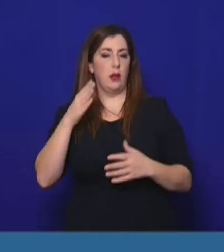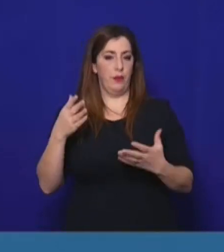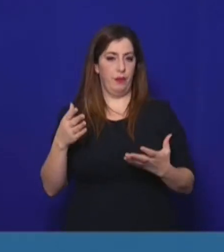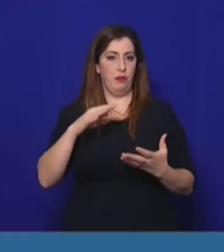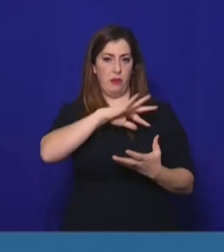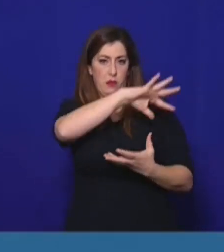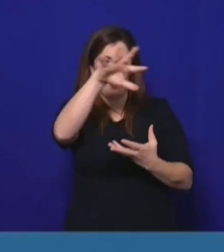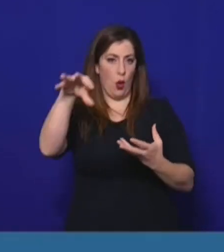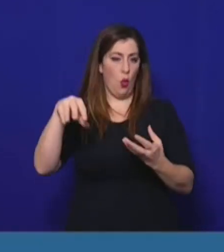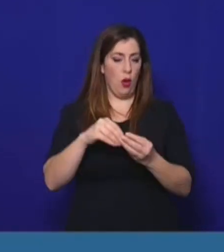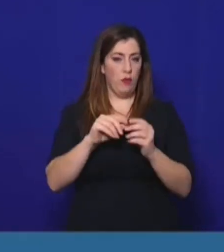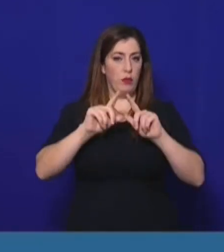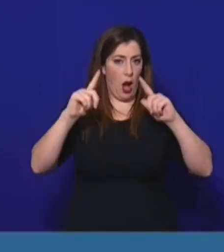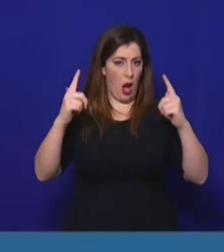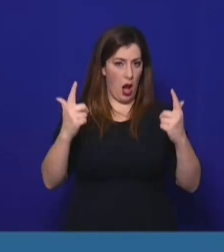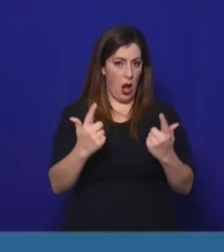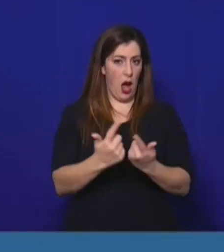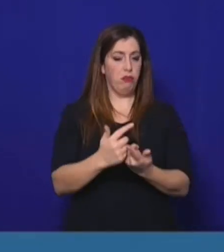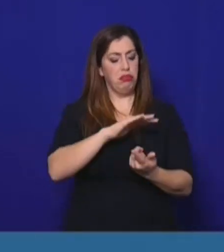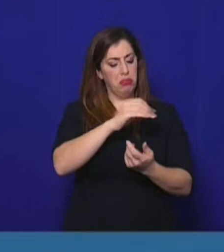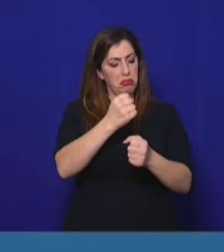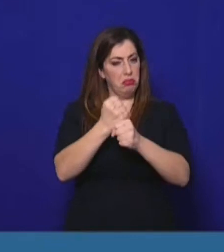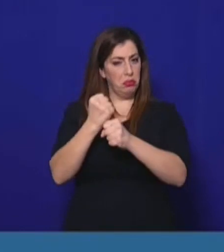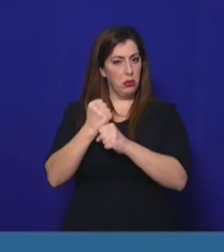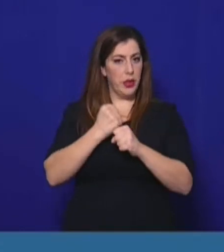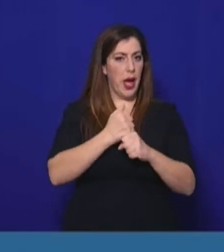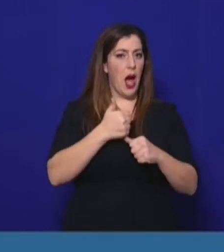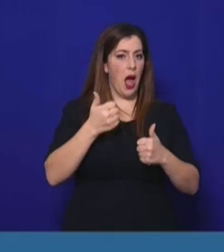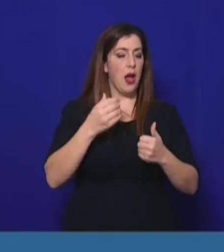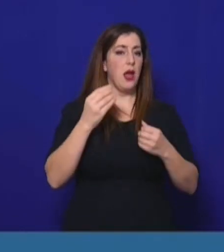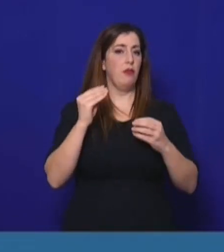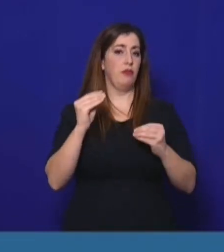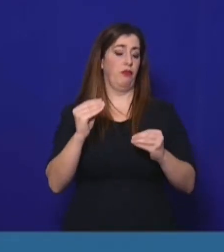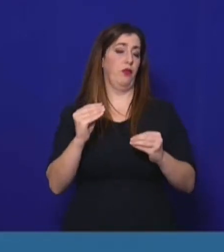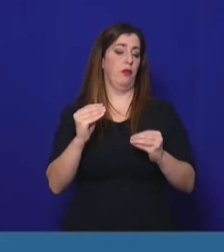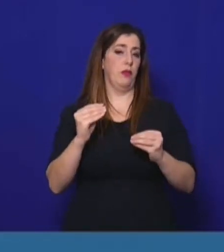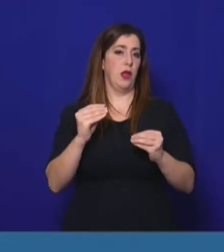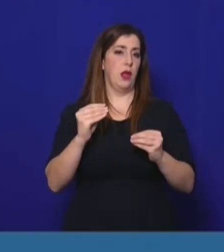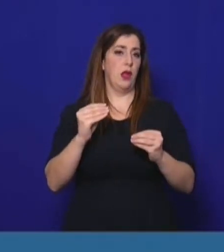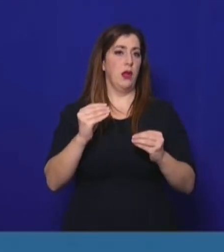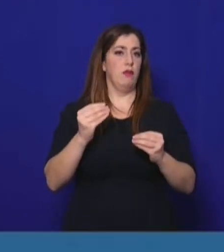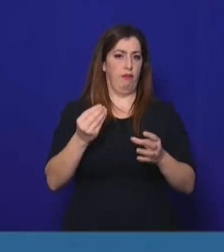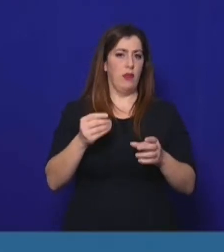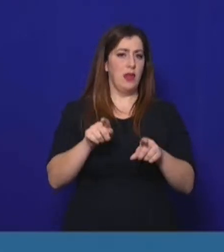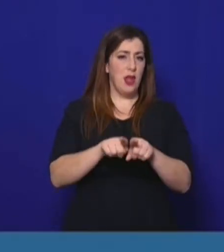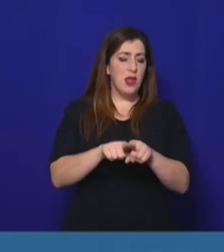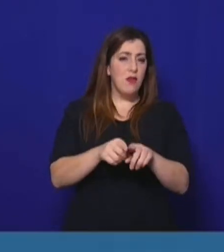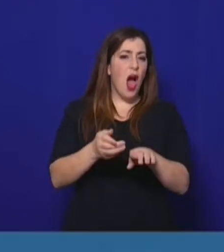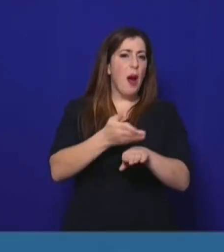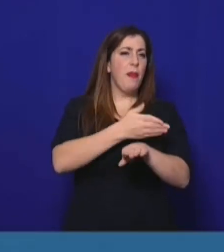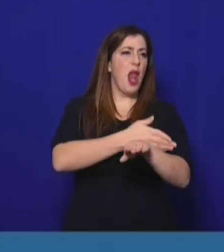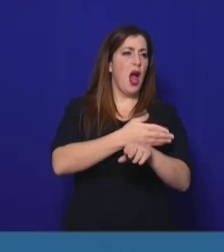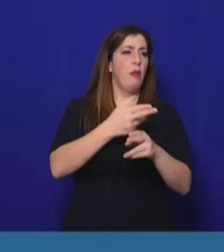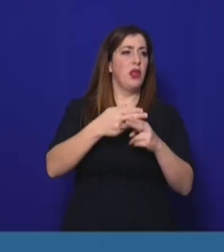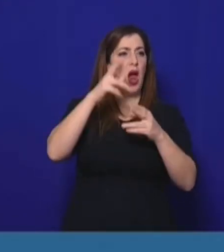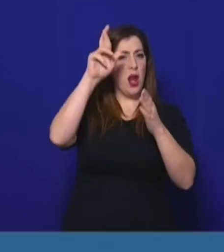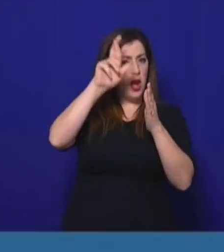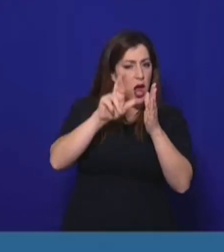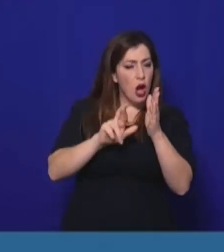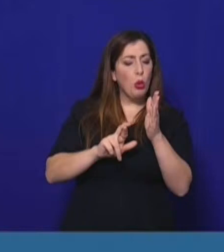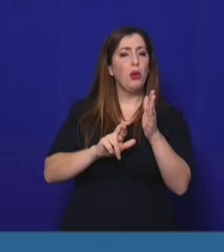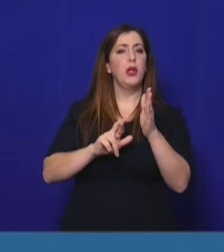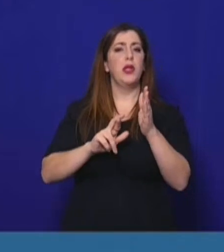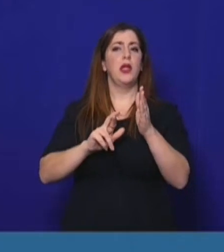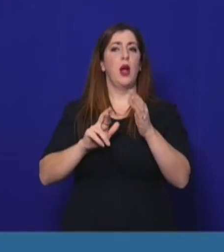awtoritajiet flimkien anka ma' dawn, anka waqt li konna qegħdin nippreparaw il-mezzi ta' mitigazzjoni li ħdimna flimkien kienet laqa pożittiva